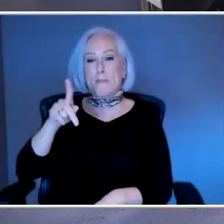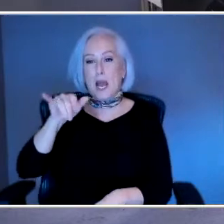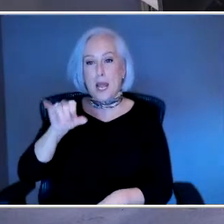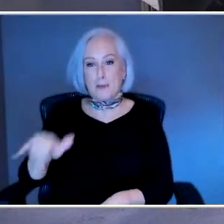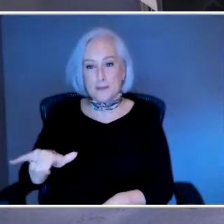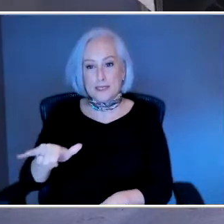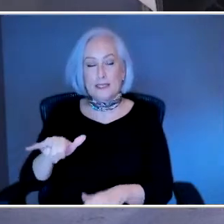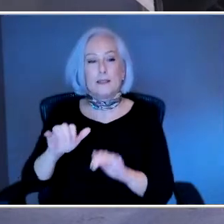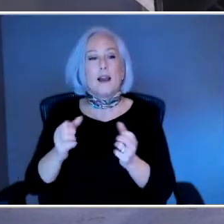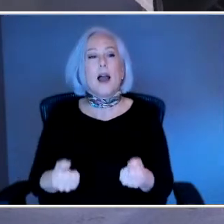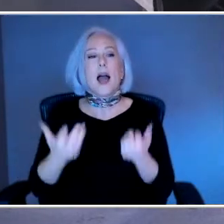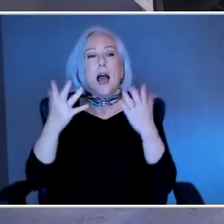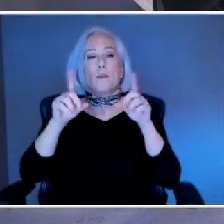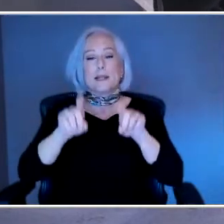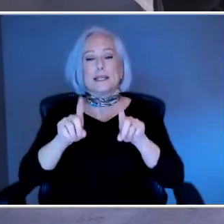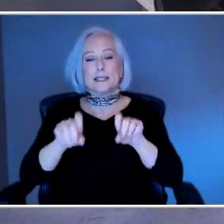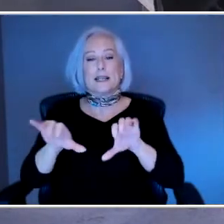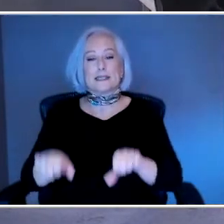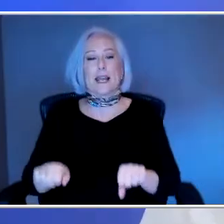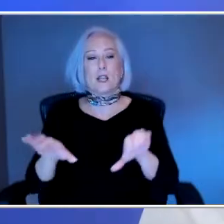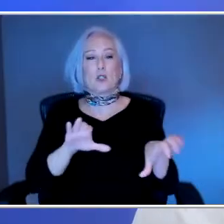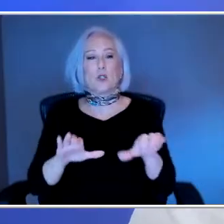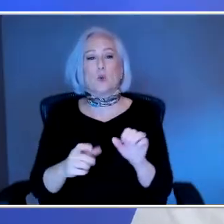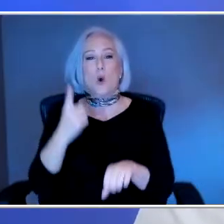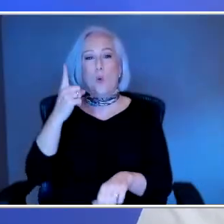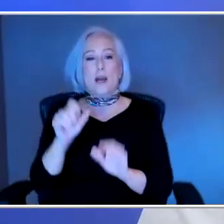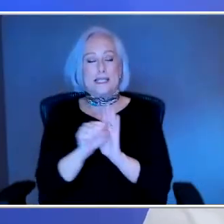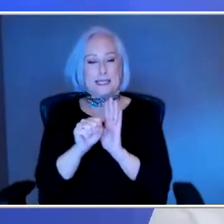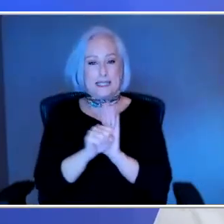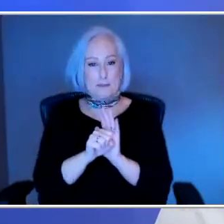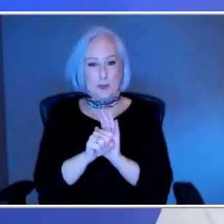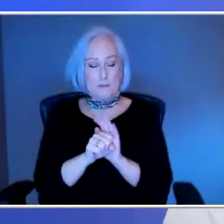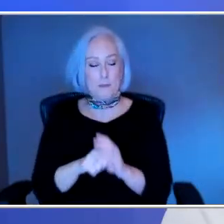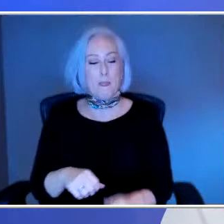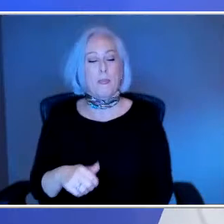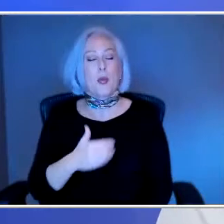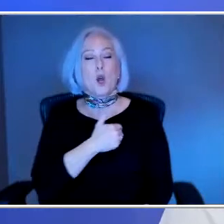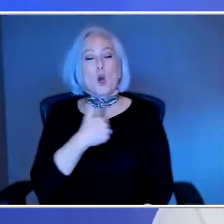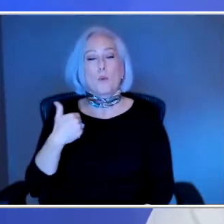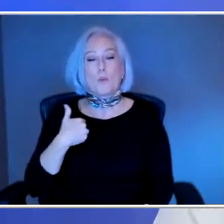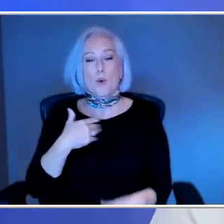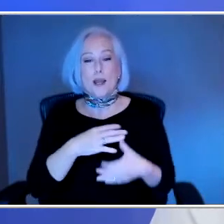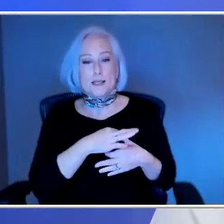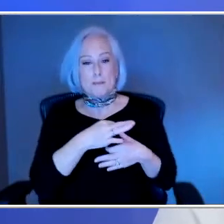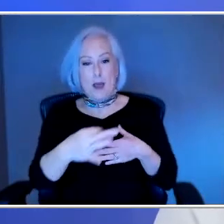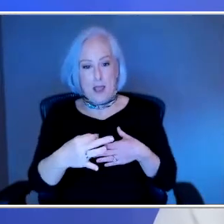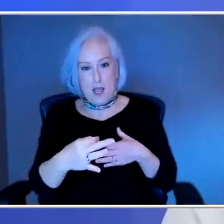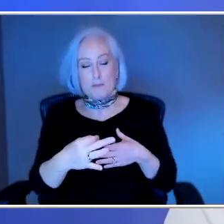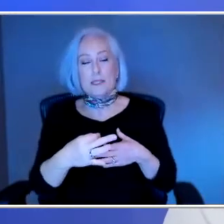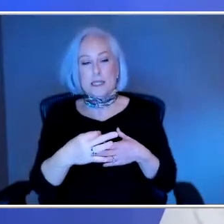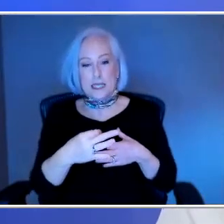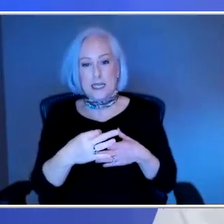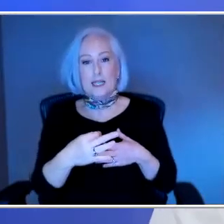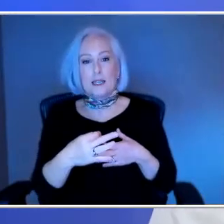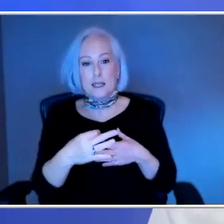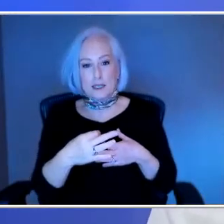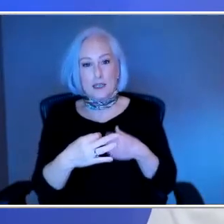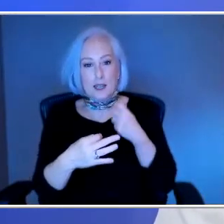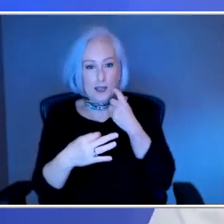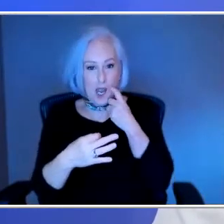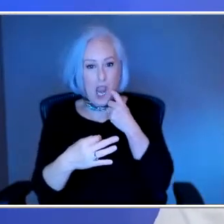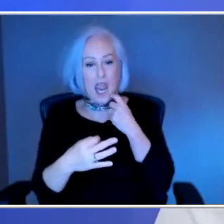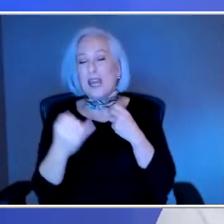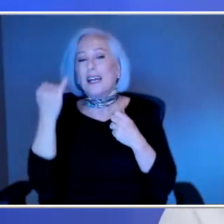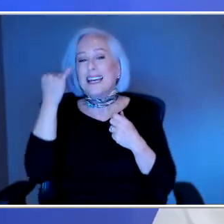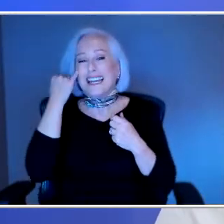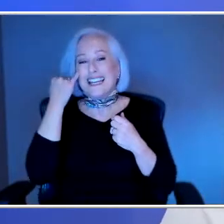sample? So generally, when we do get a breast biopsy, and usually we mainly do them on biopsies up front, if it's a benign or negative or